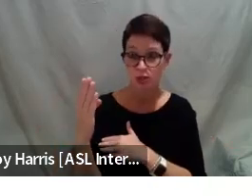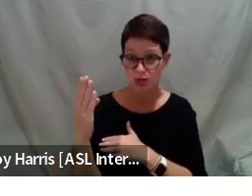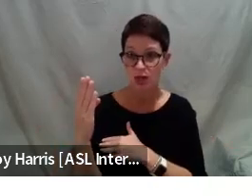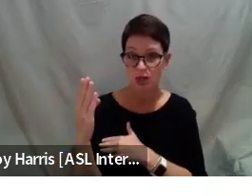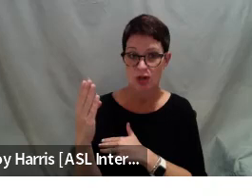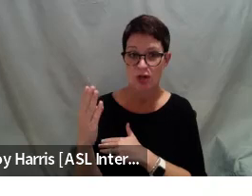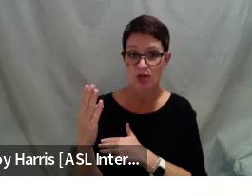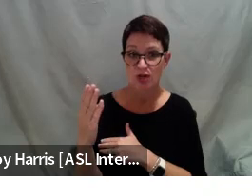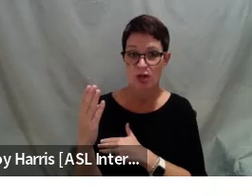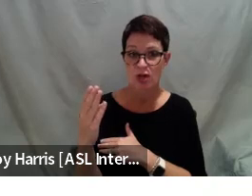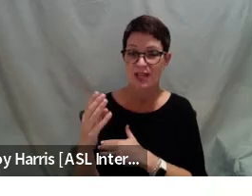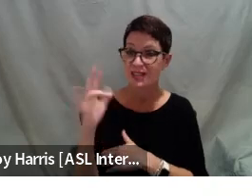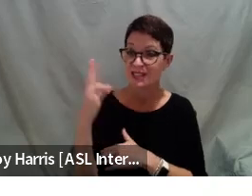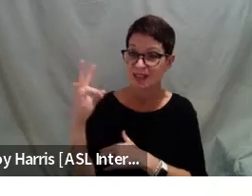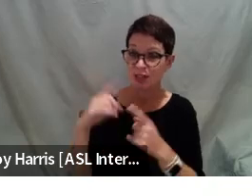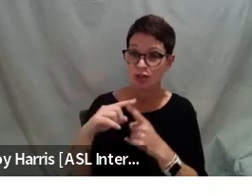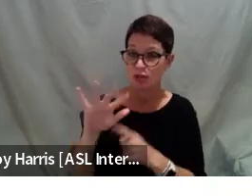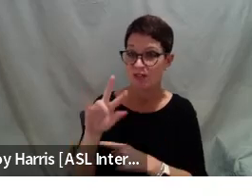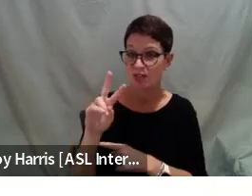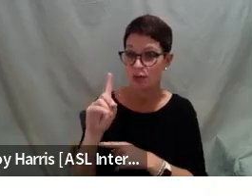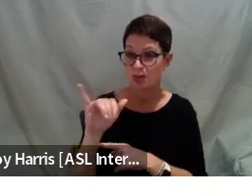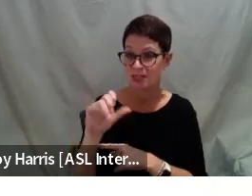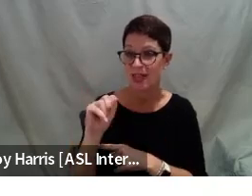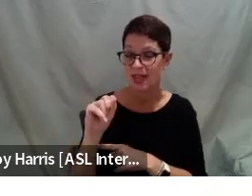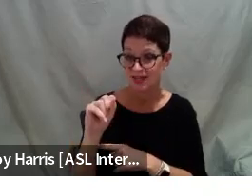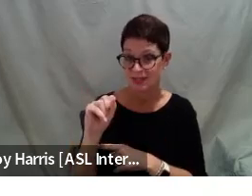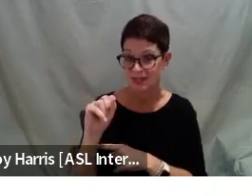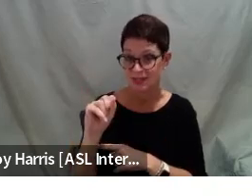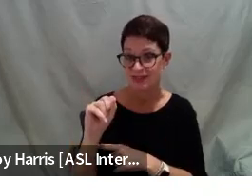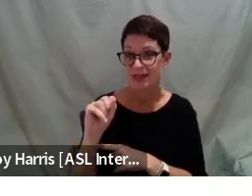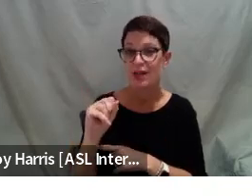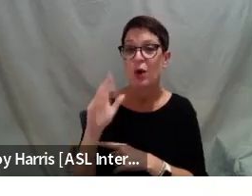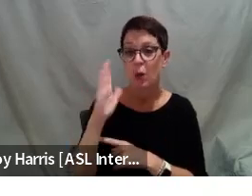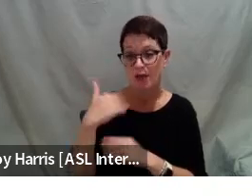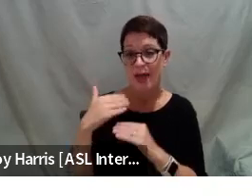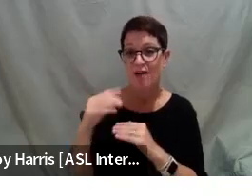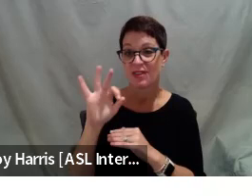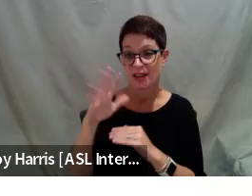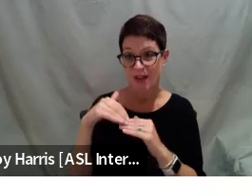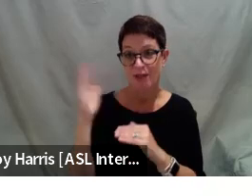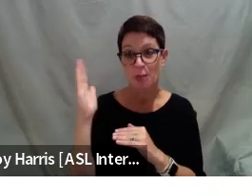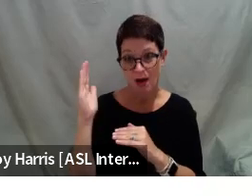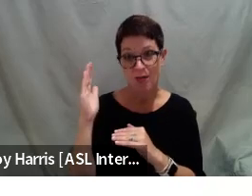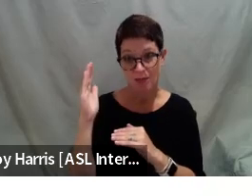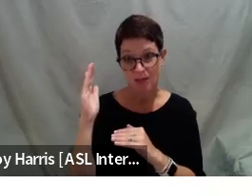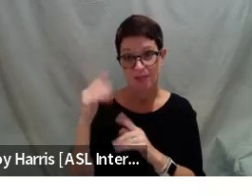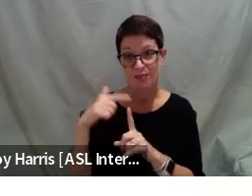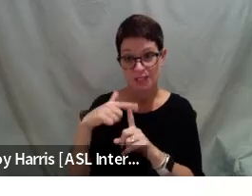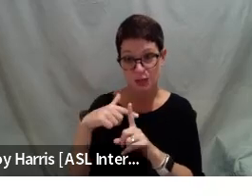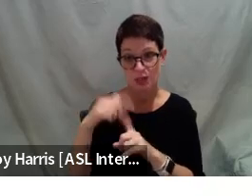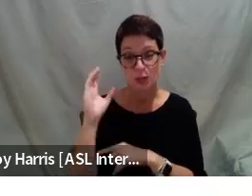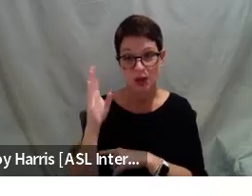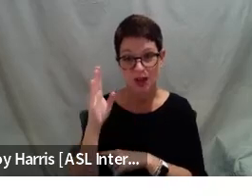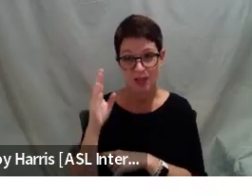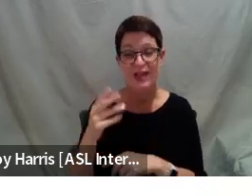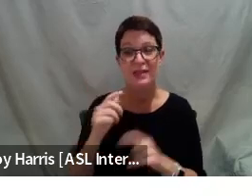projections are 17 to 52 days above 95 degrees. And that's a